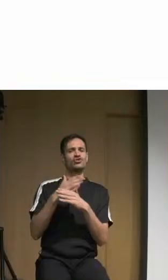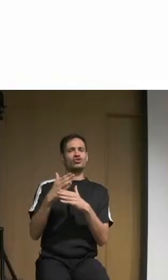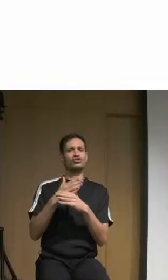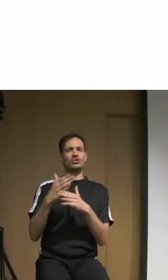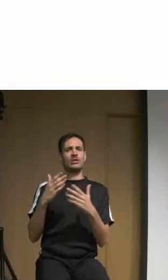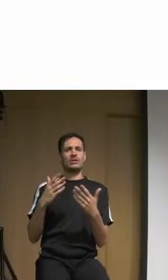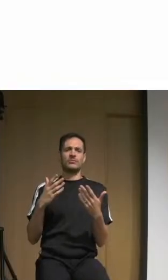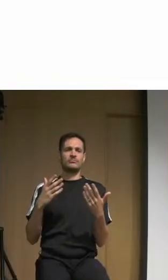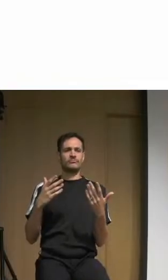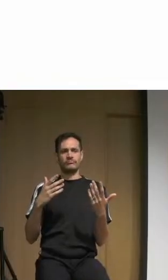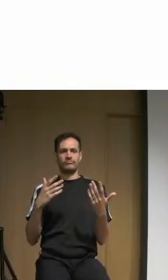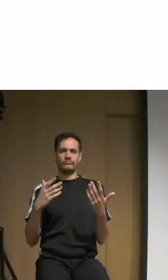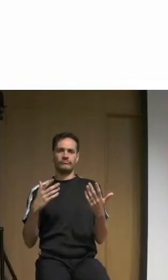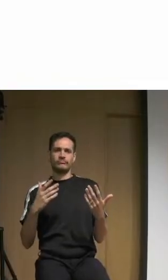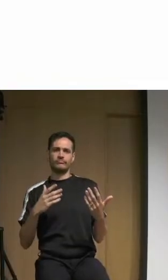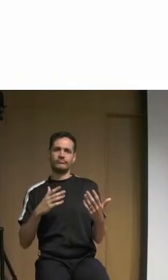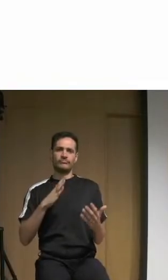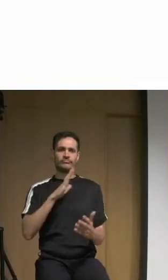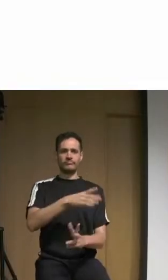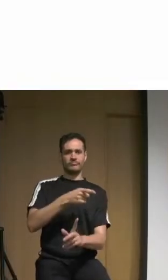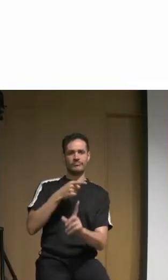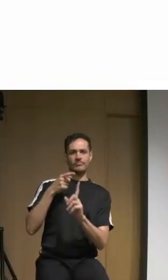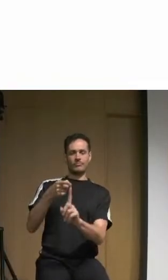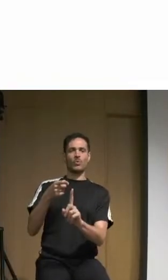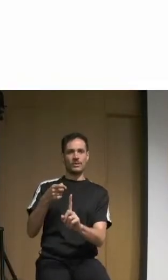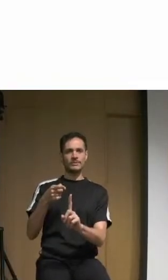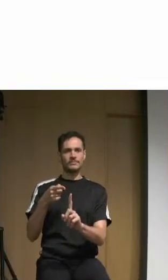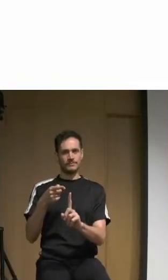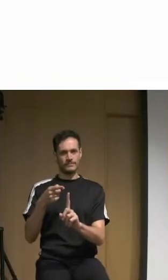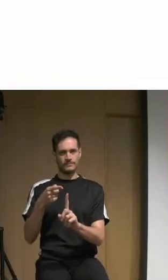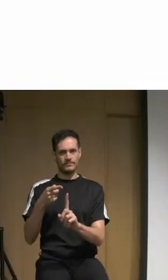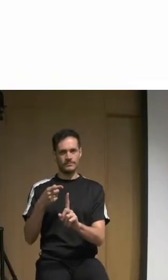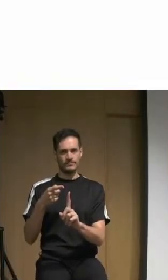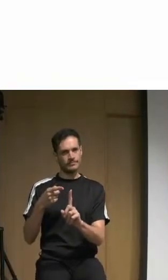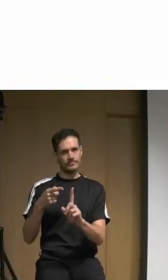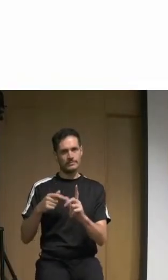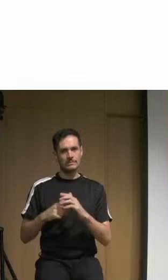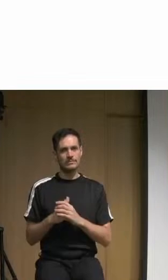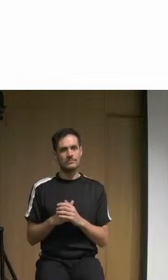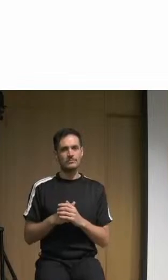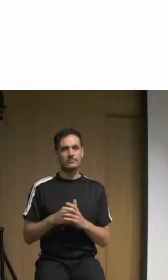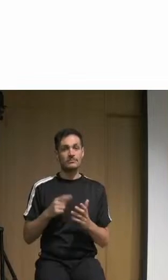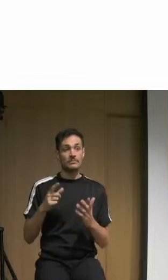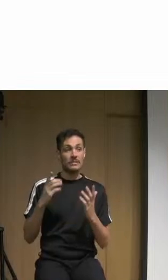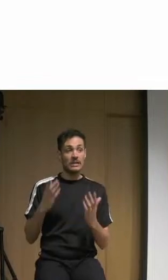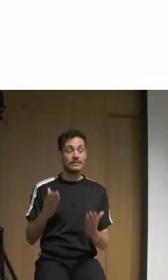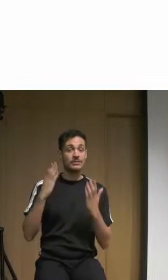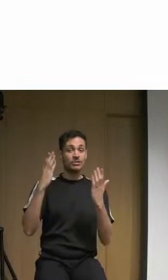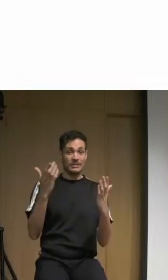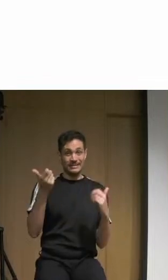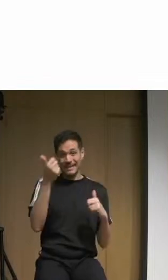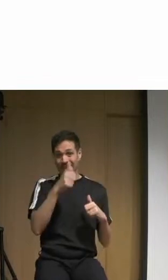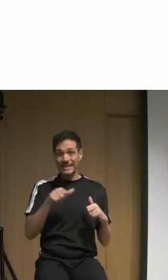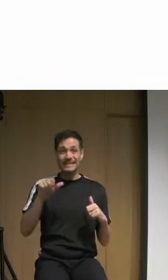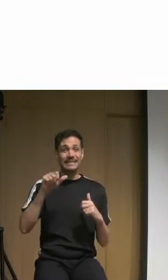point that to the degree that it suggests any particular